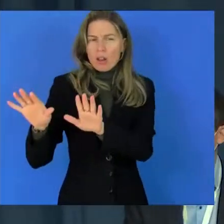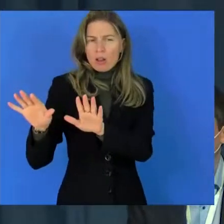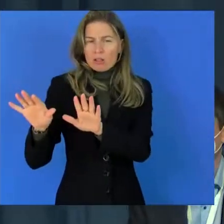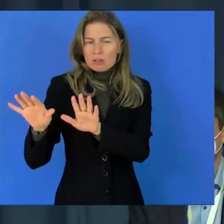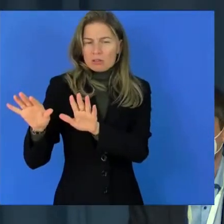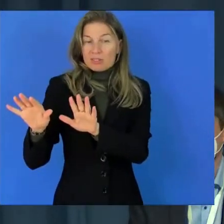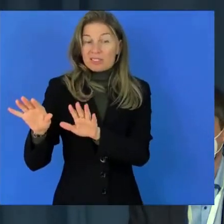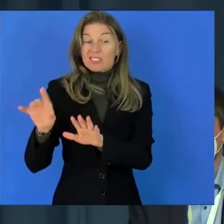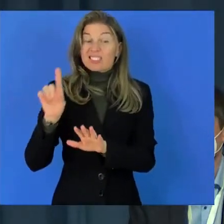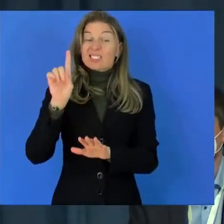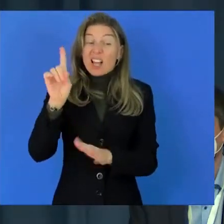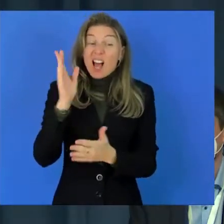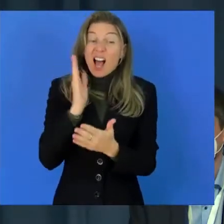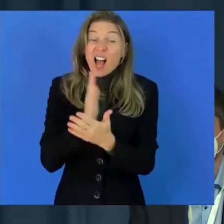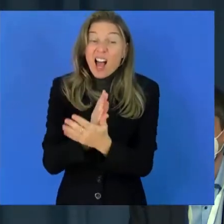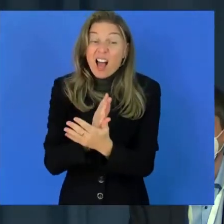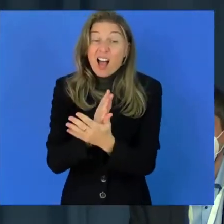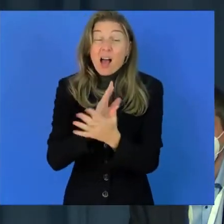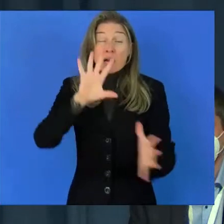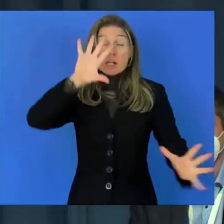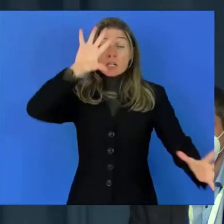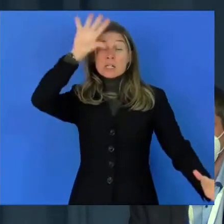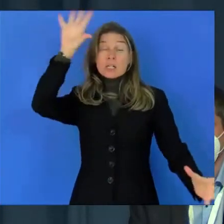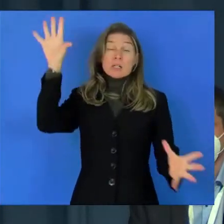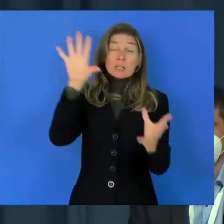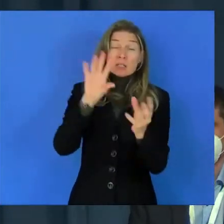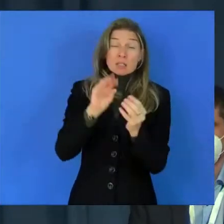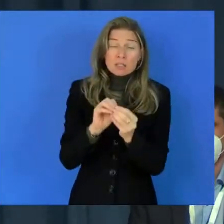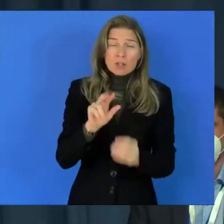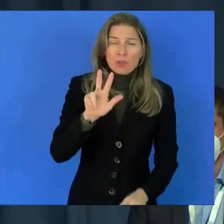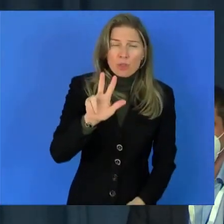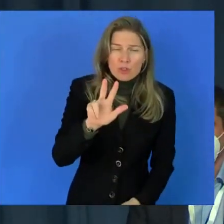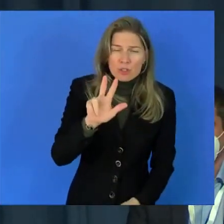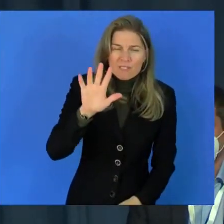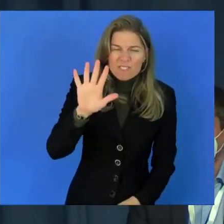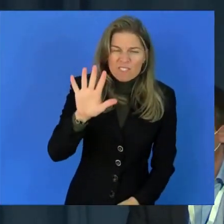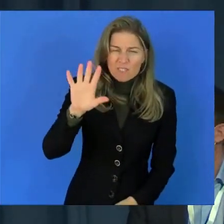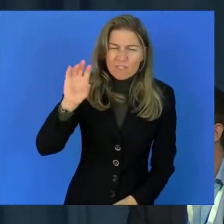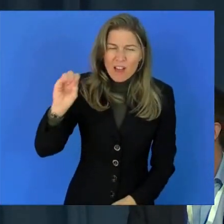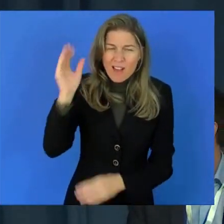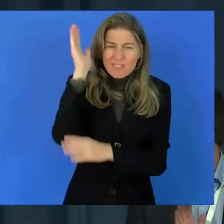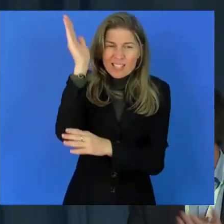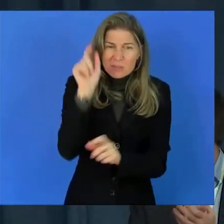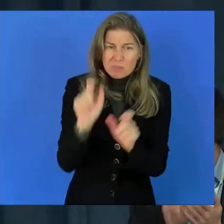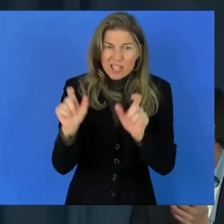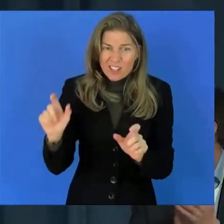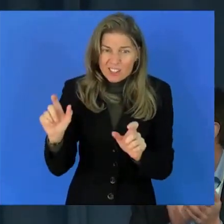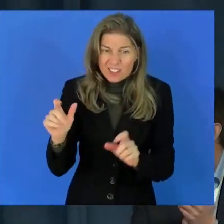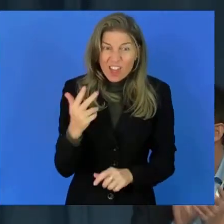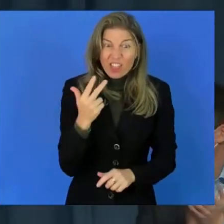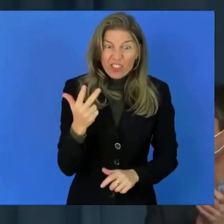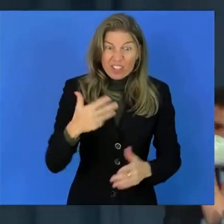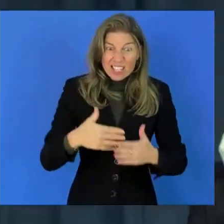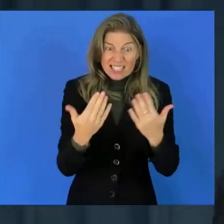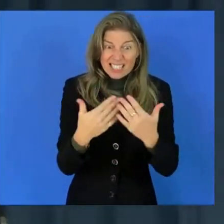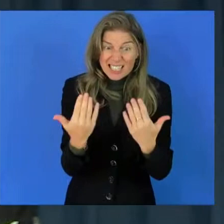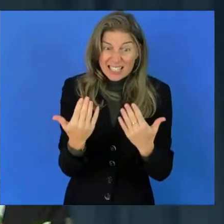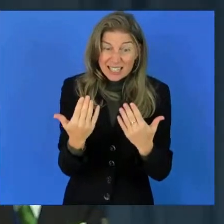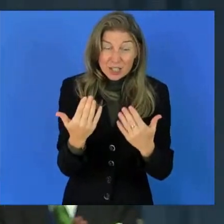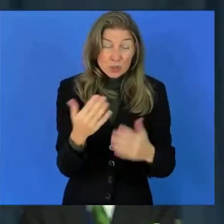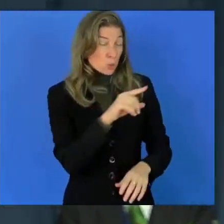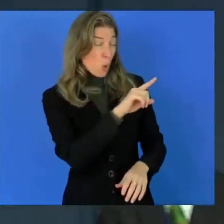350 speakers over 3 days. So could we just please give a round of applause to the Zero Project team? I mean, this